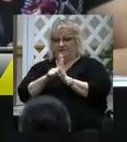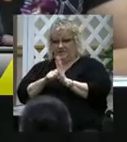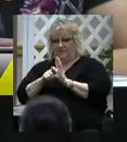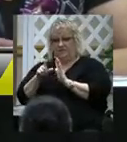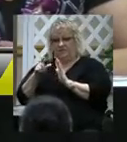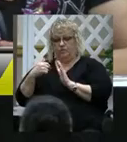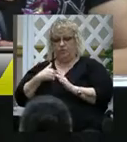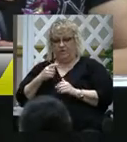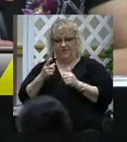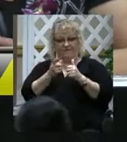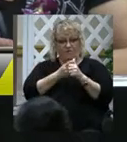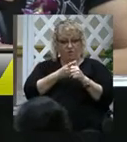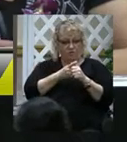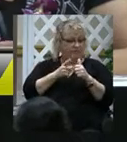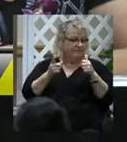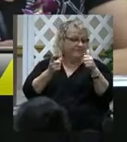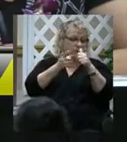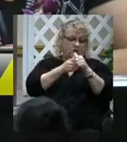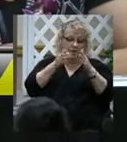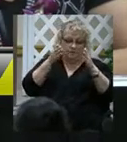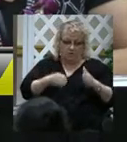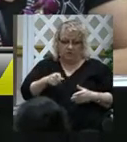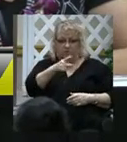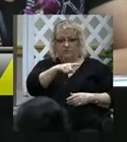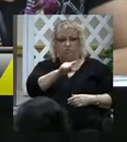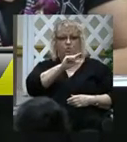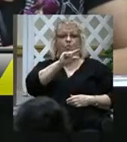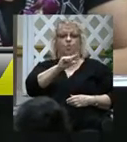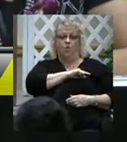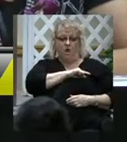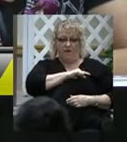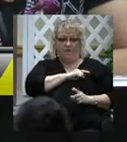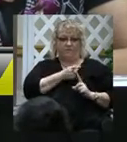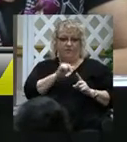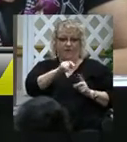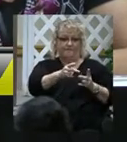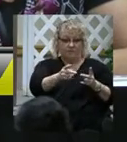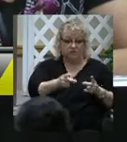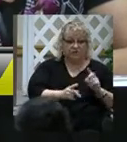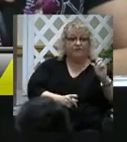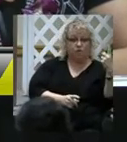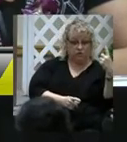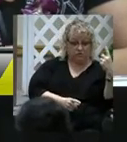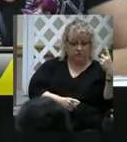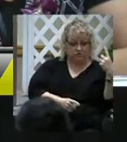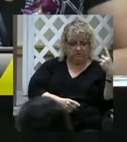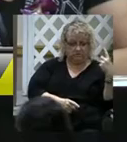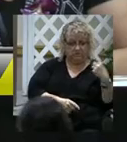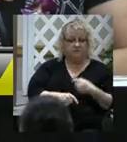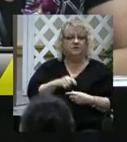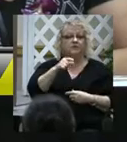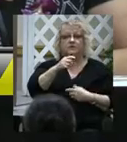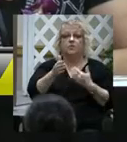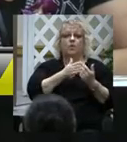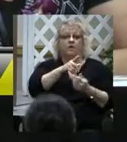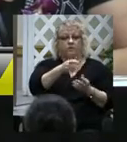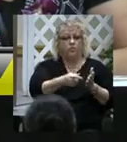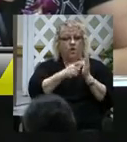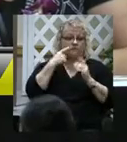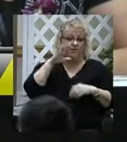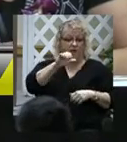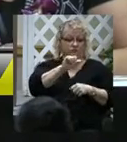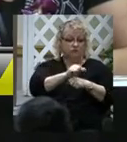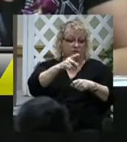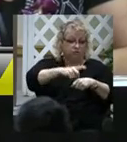at it, first and foremost, the person needs to be qualified for that position. Mm-hmm. Yes. So whatever the requirements